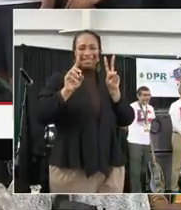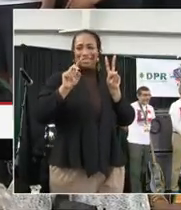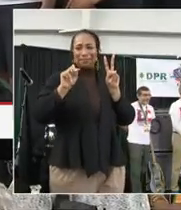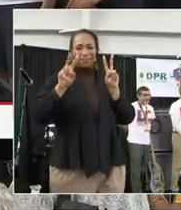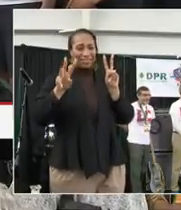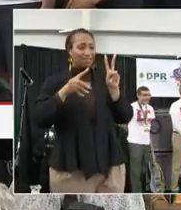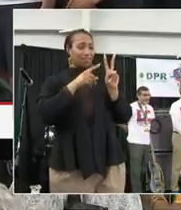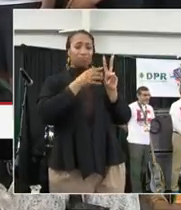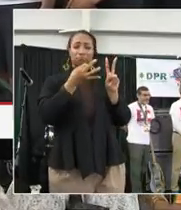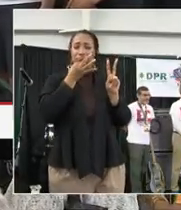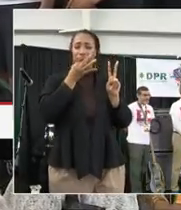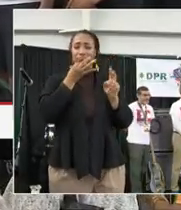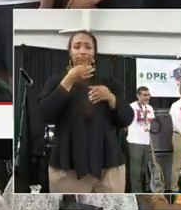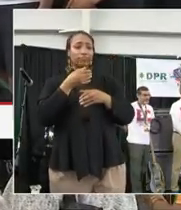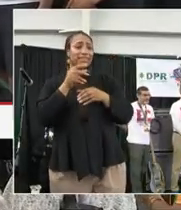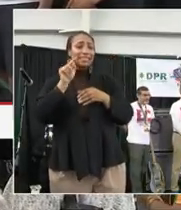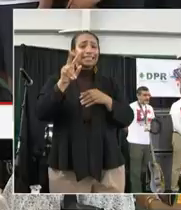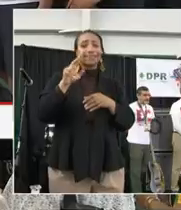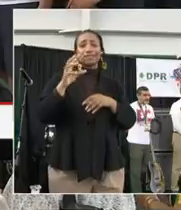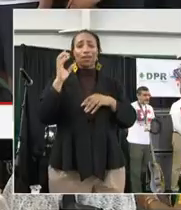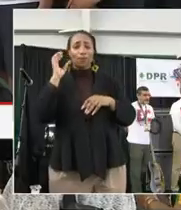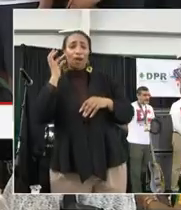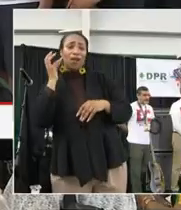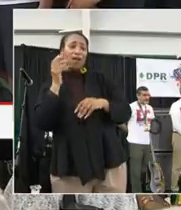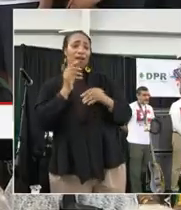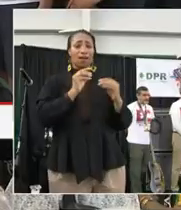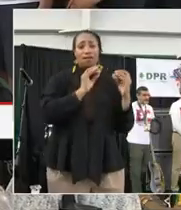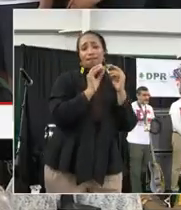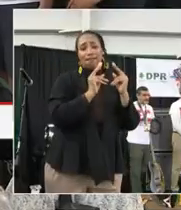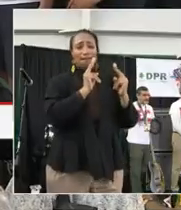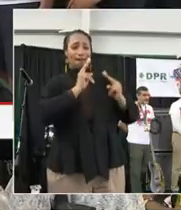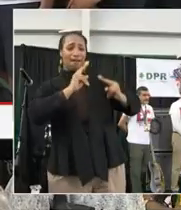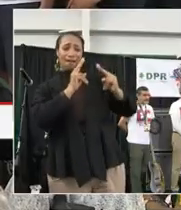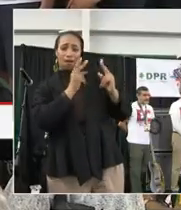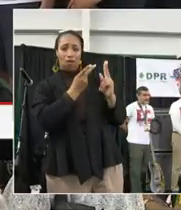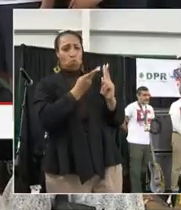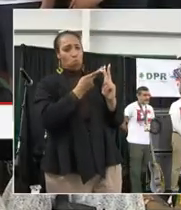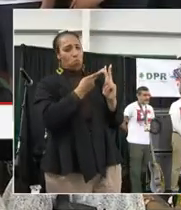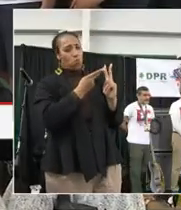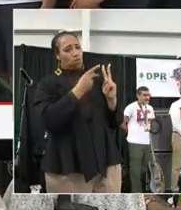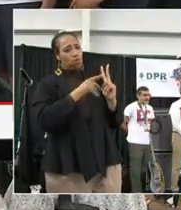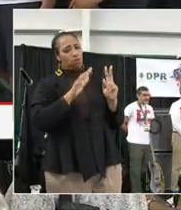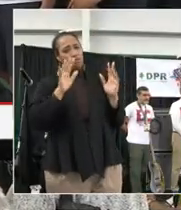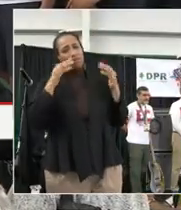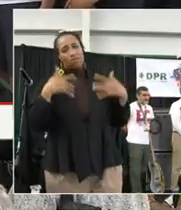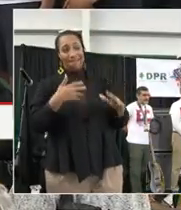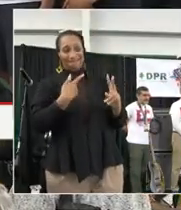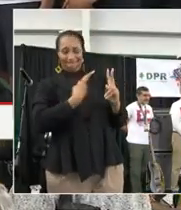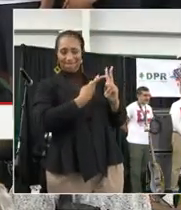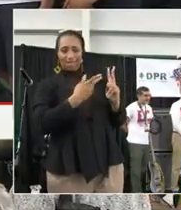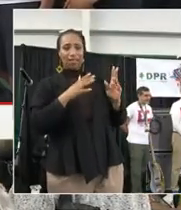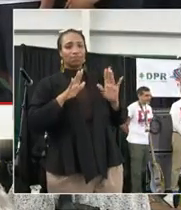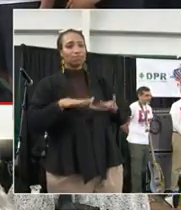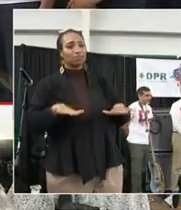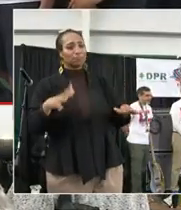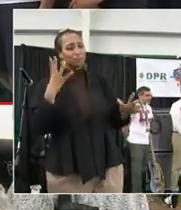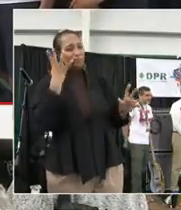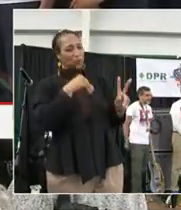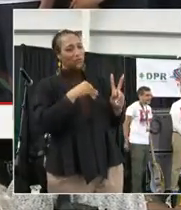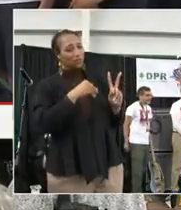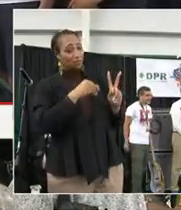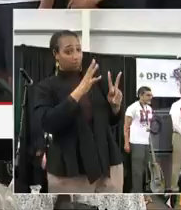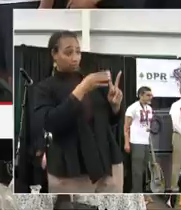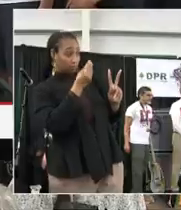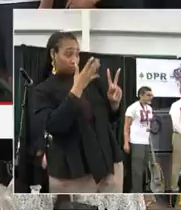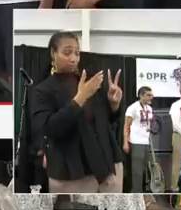radio. They've raised 3 beautiful children, daughters to be exact. Y'all know I'm a baby of 3